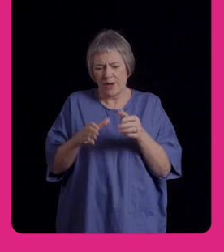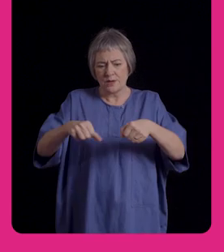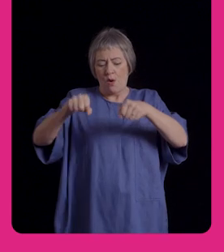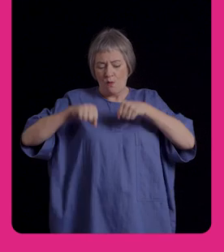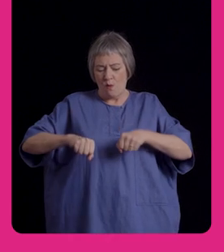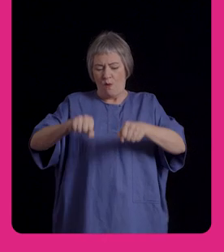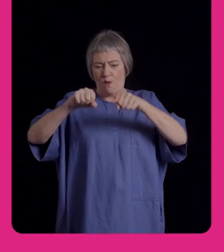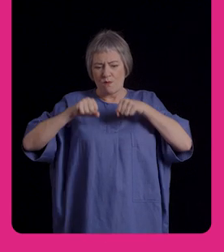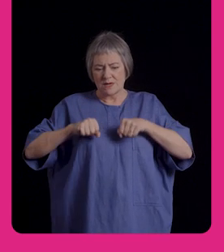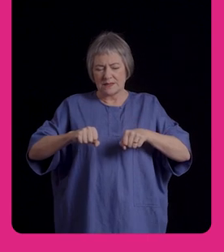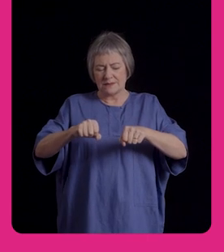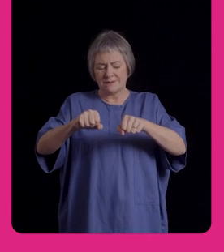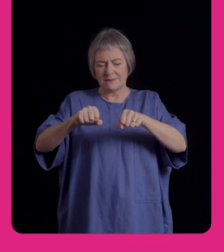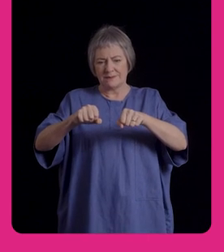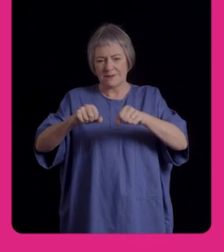bottom.